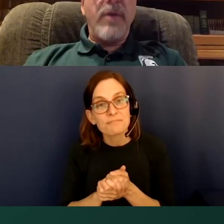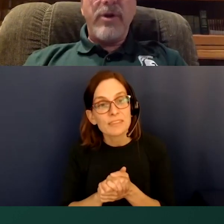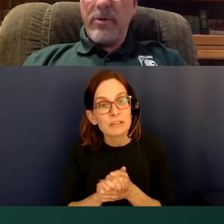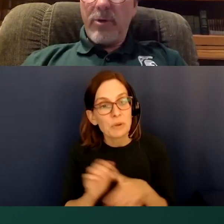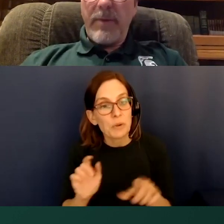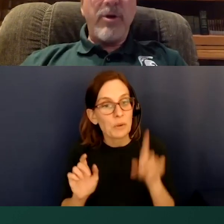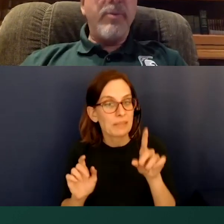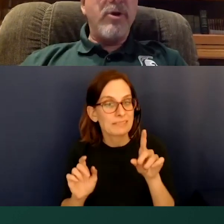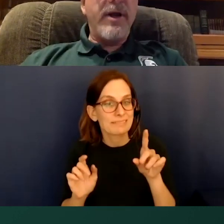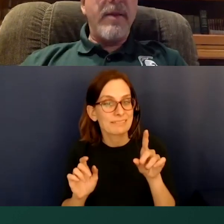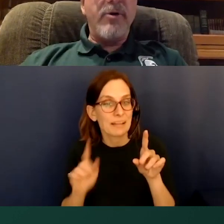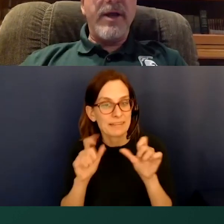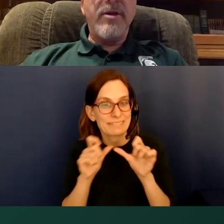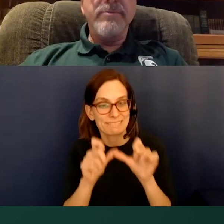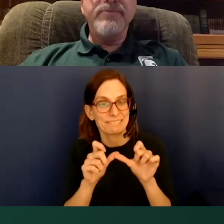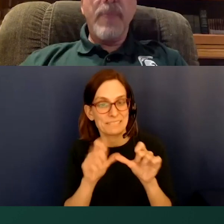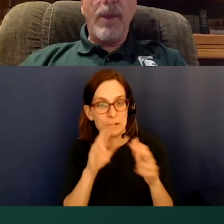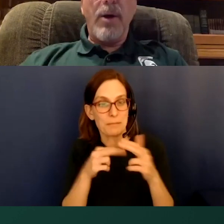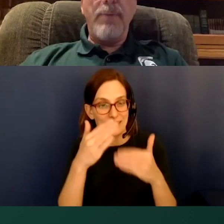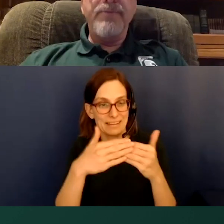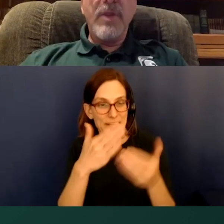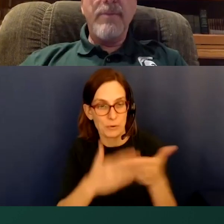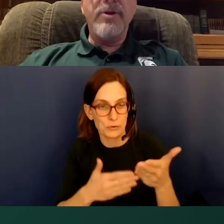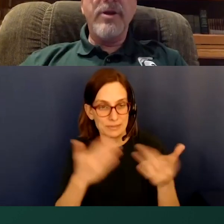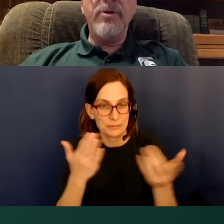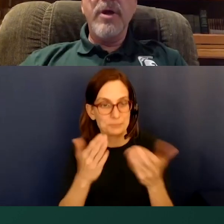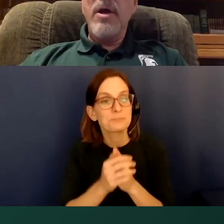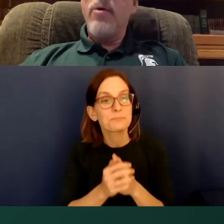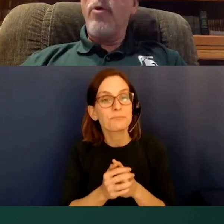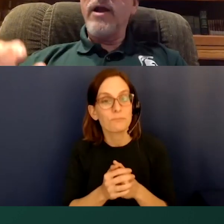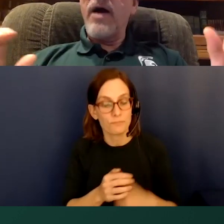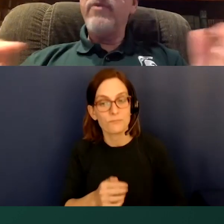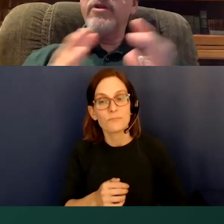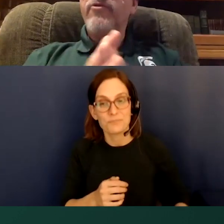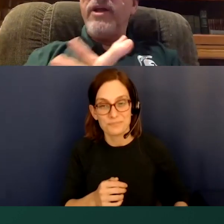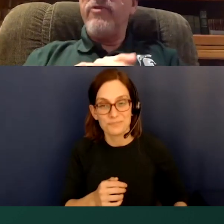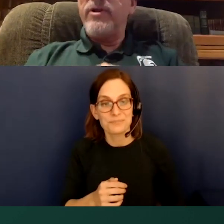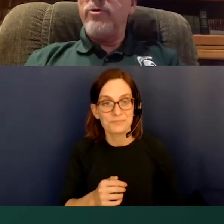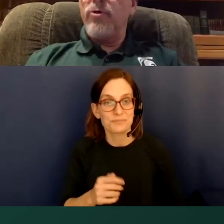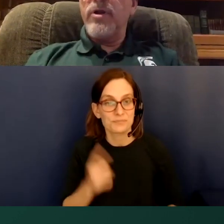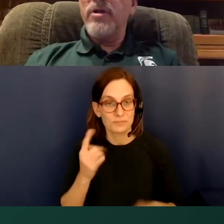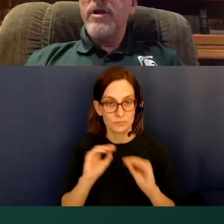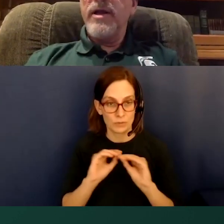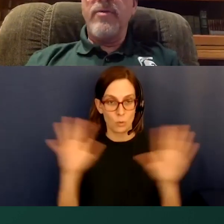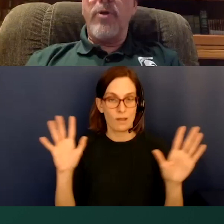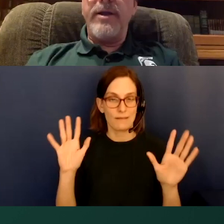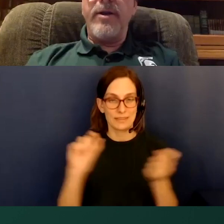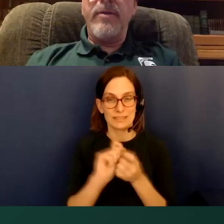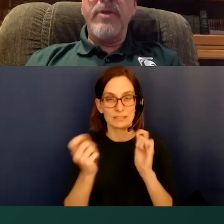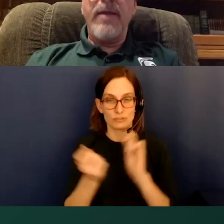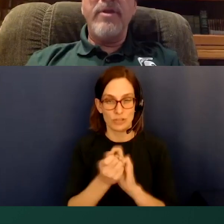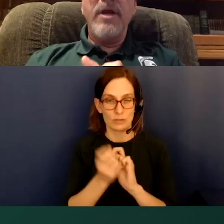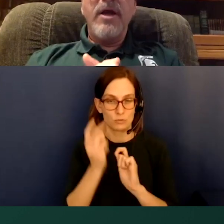is what I'm going to be talking about next. In particular, one obvious change that you'll notice is